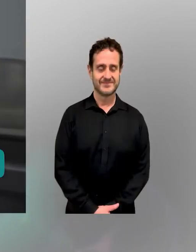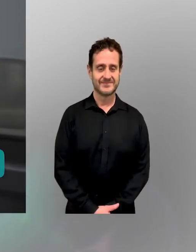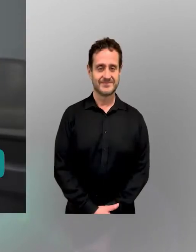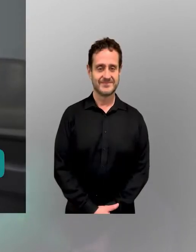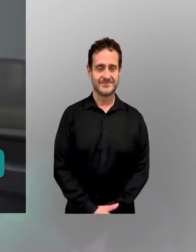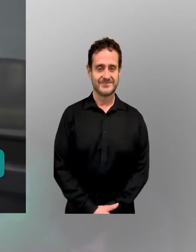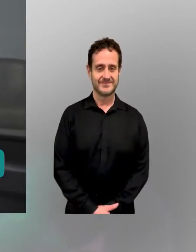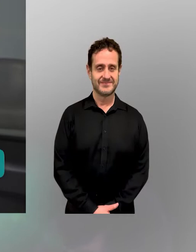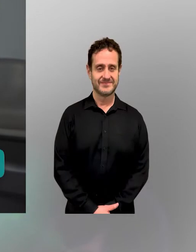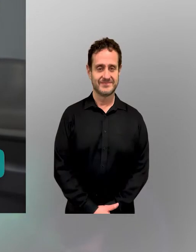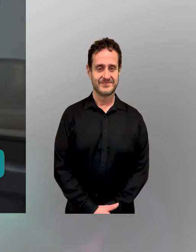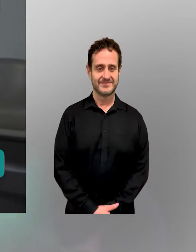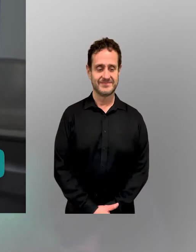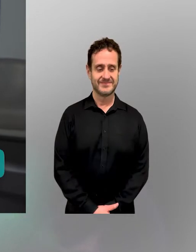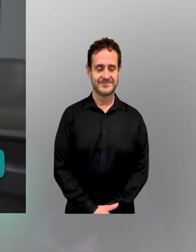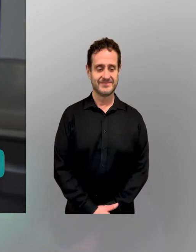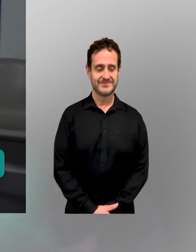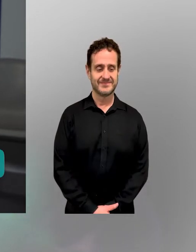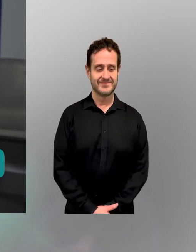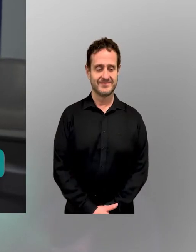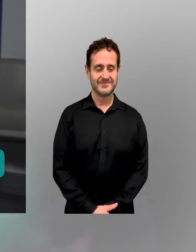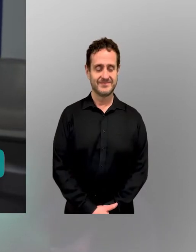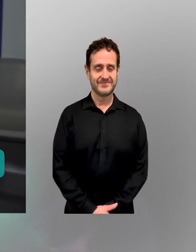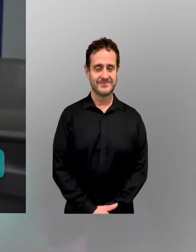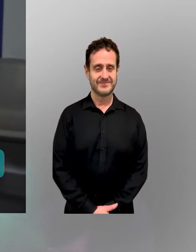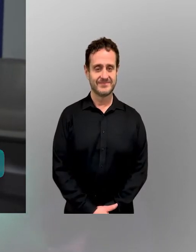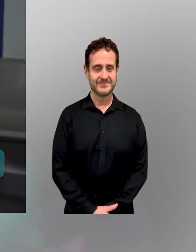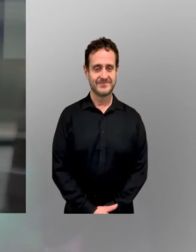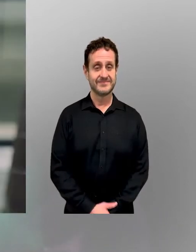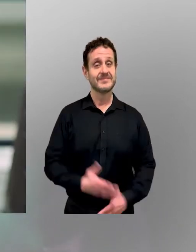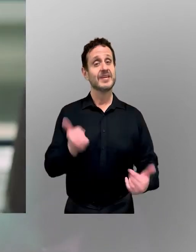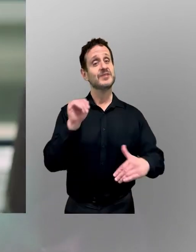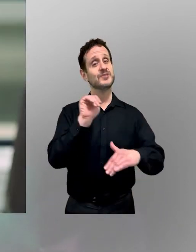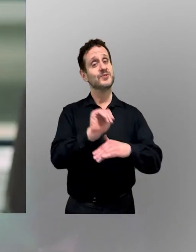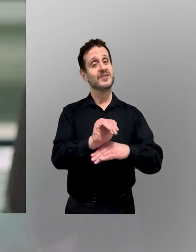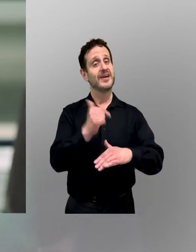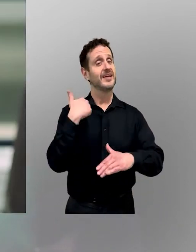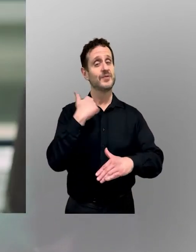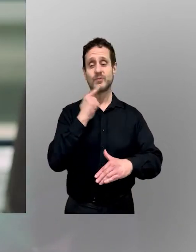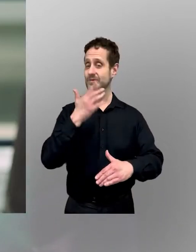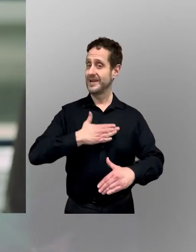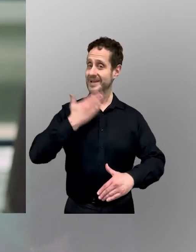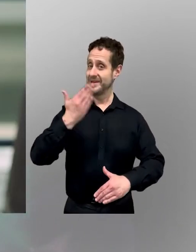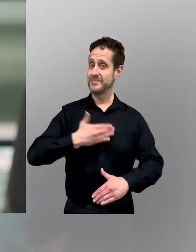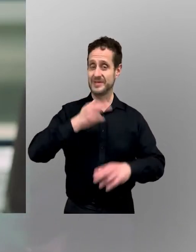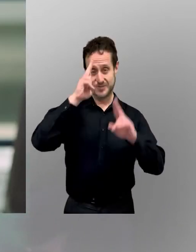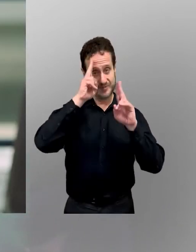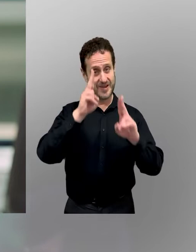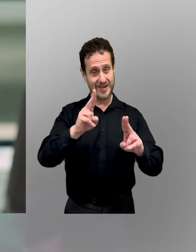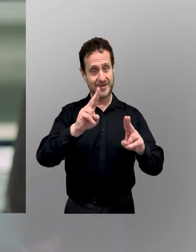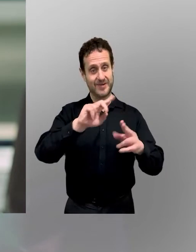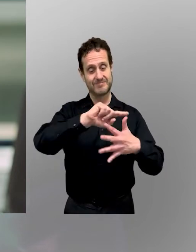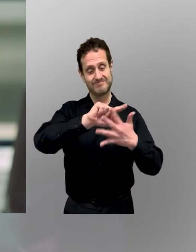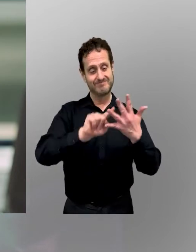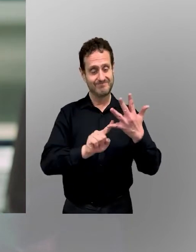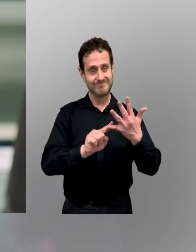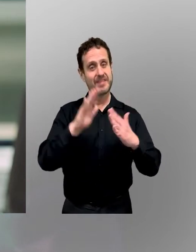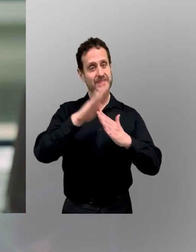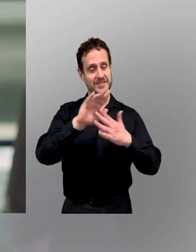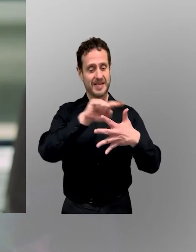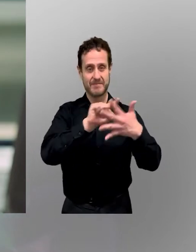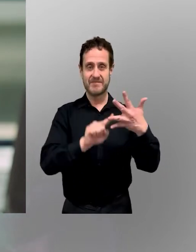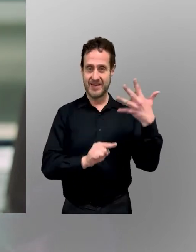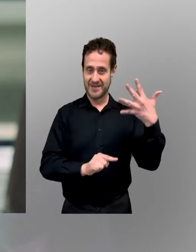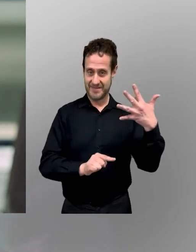Olga Pribble, VP, Special Education Rights Clinic and Pro Bono. Tonight, we're particularly pleased to honor our